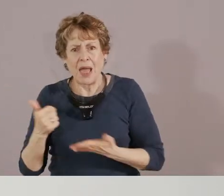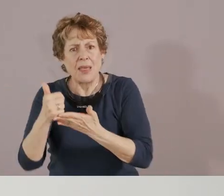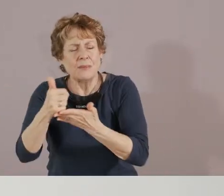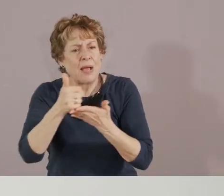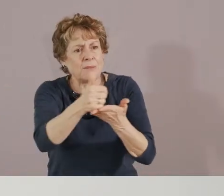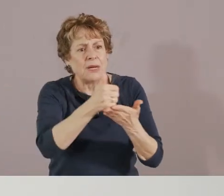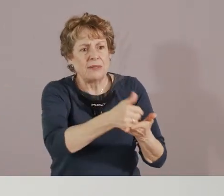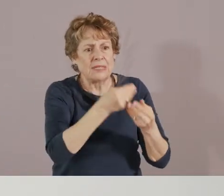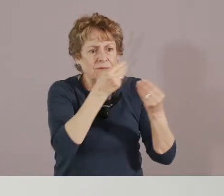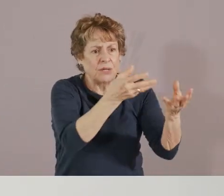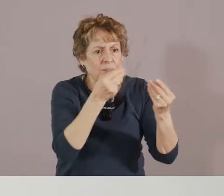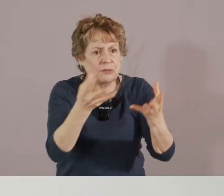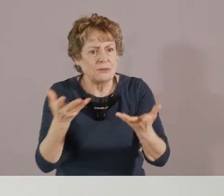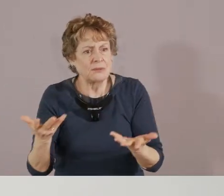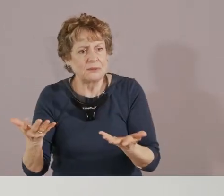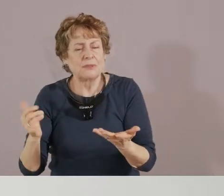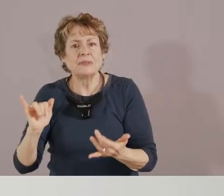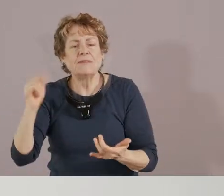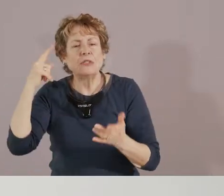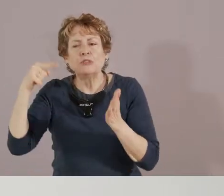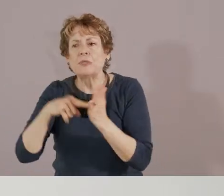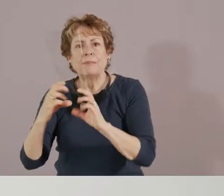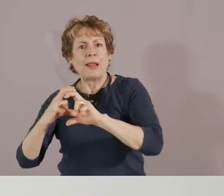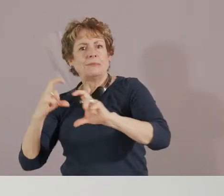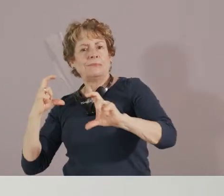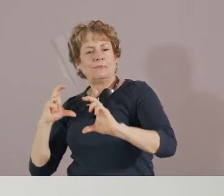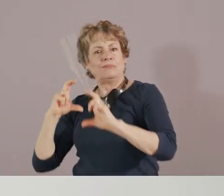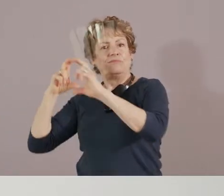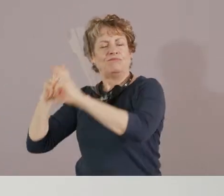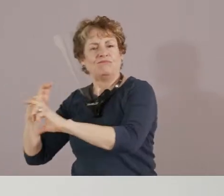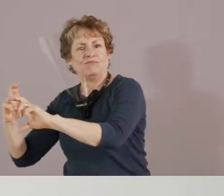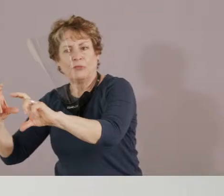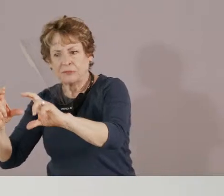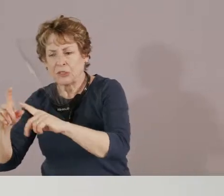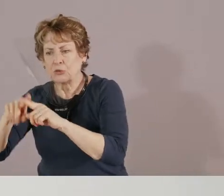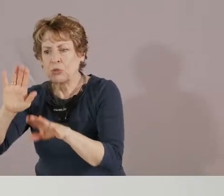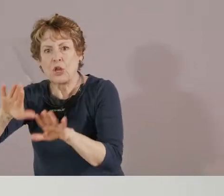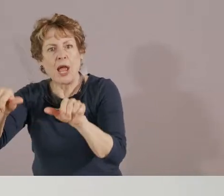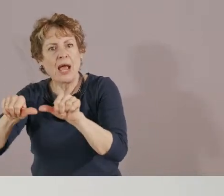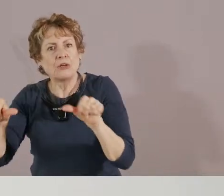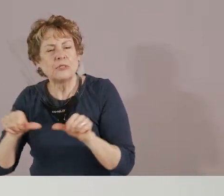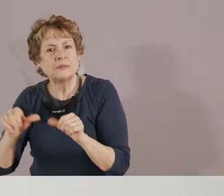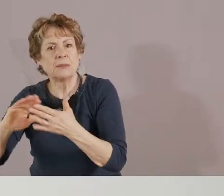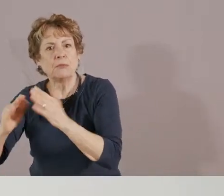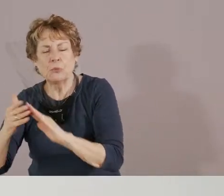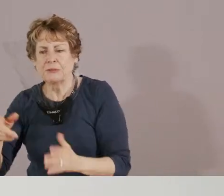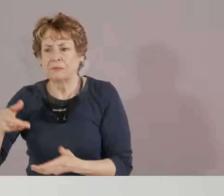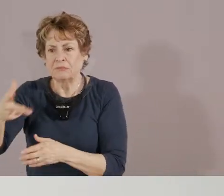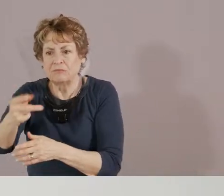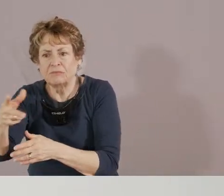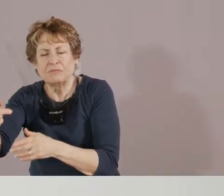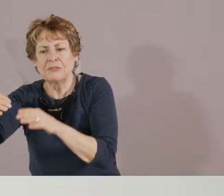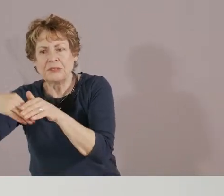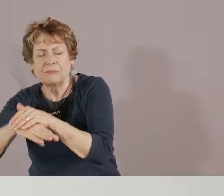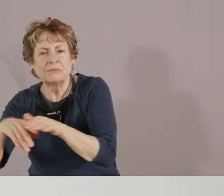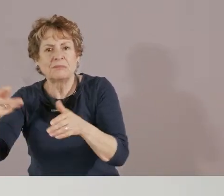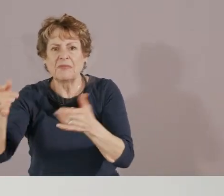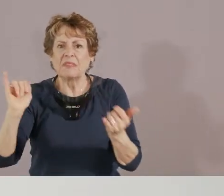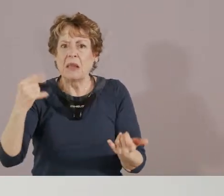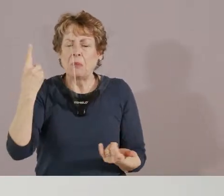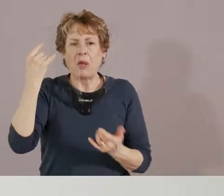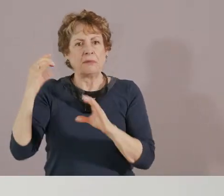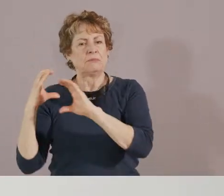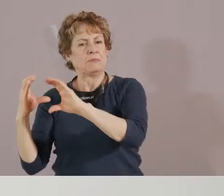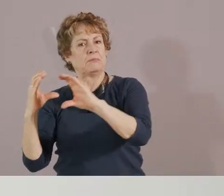methods that won't necessarily require appointments? Yes. So the ultimate goal is to move away from these big mass